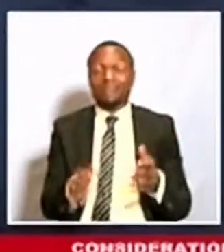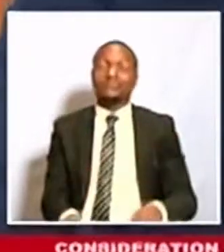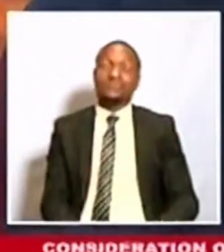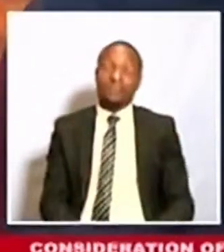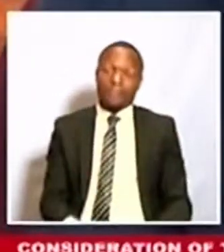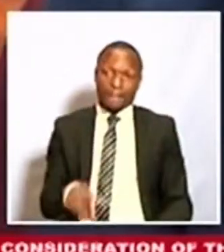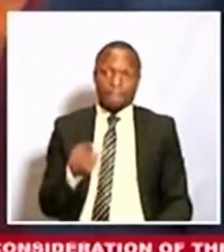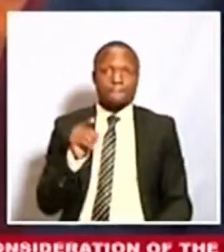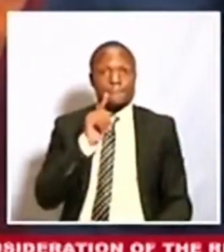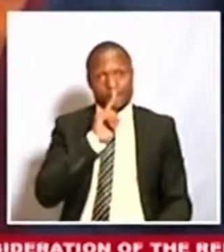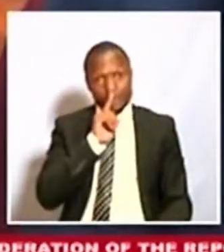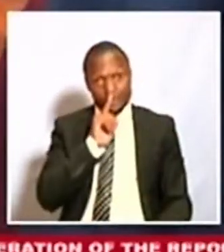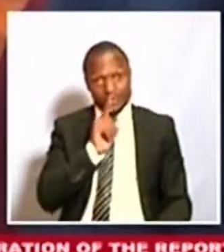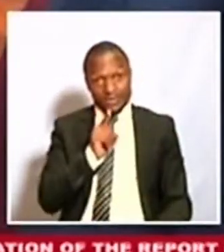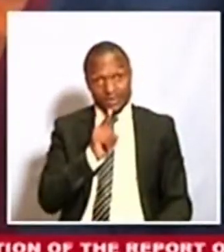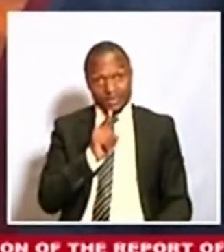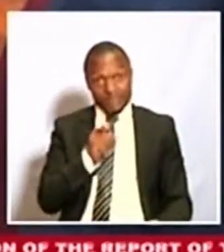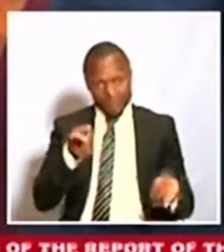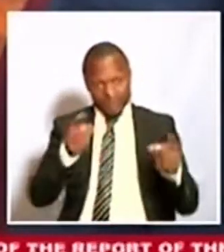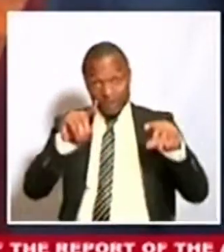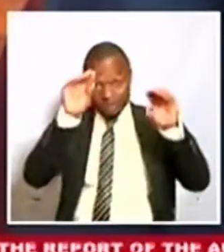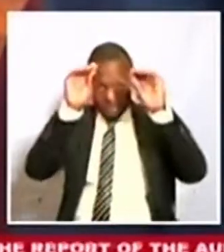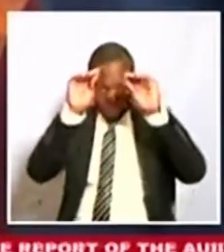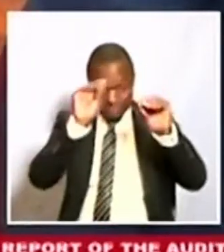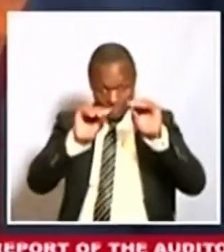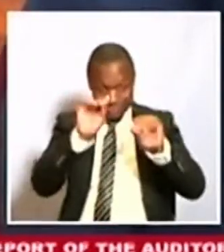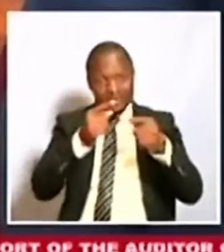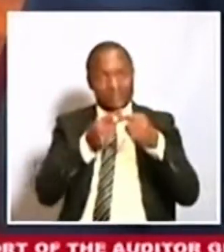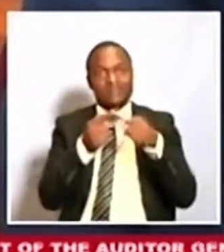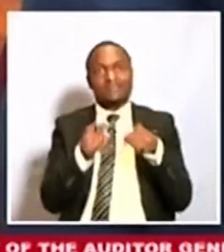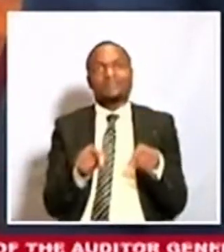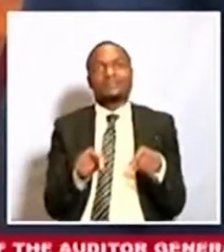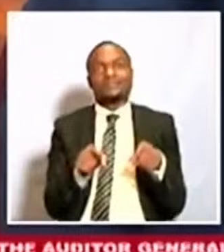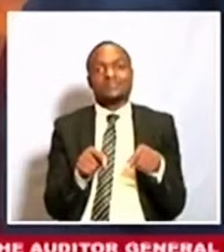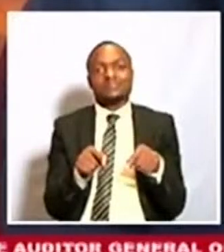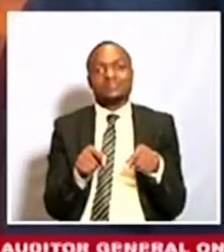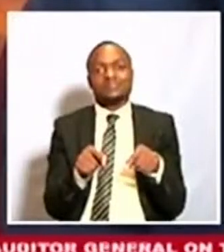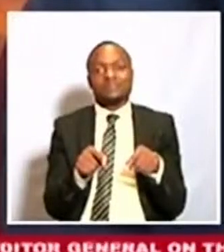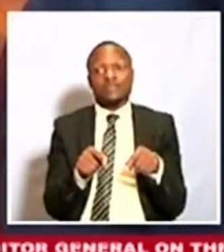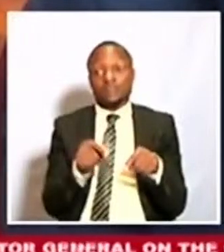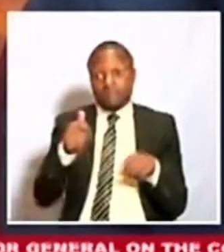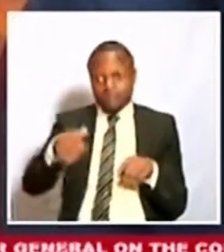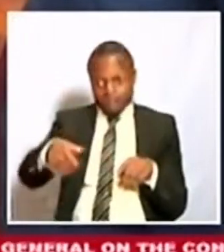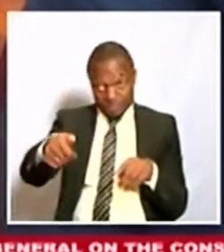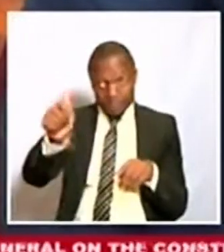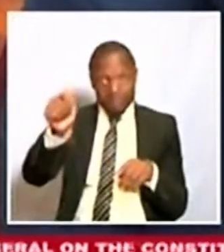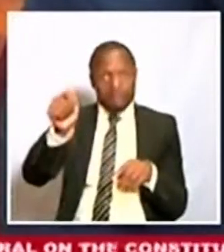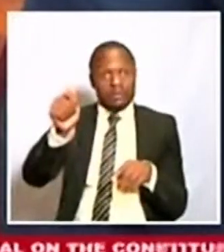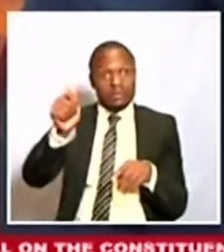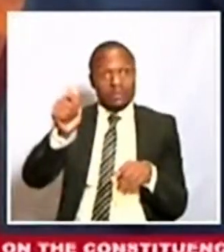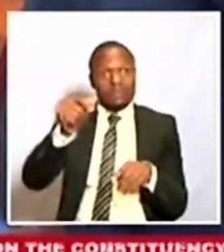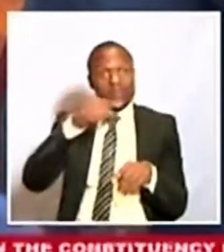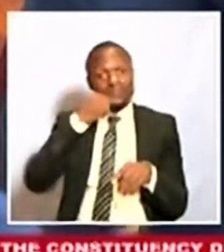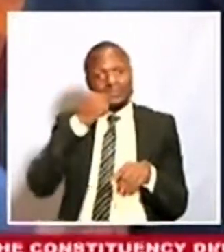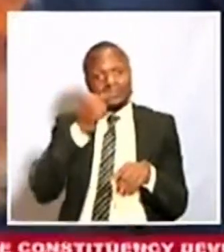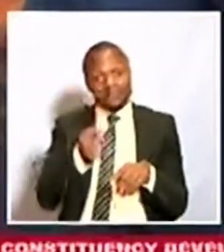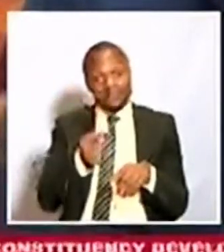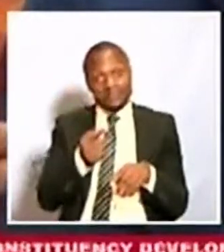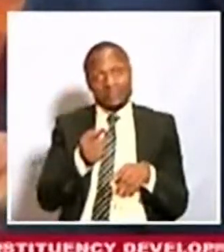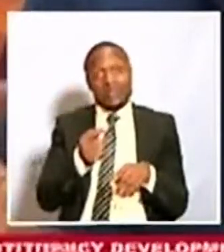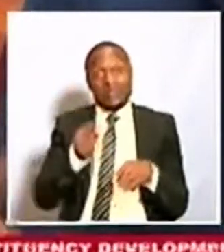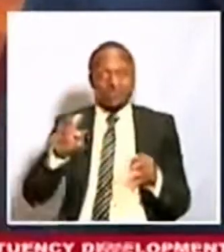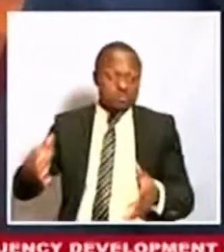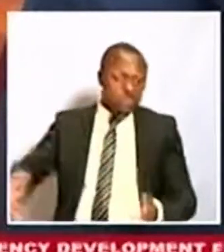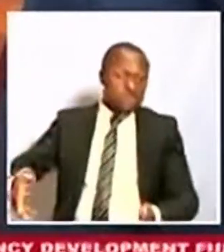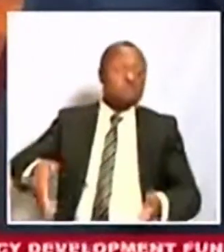I'm sure when the rehabilitation was going on, actually, it's me who was even actually telling, we just removed